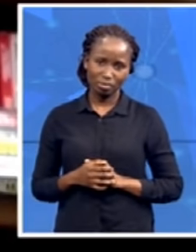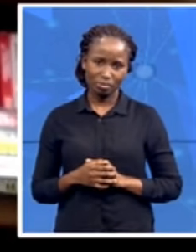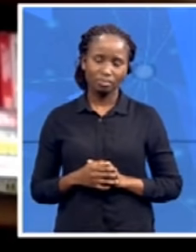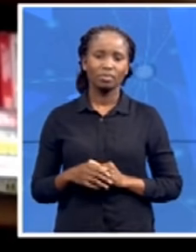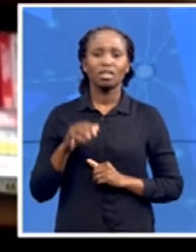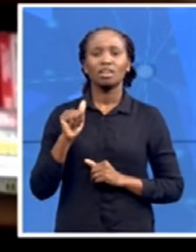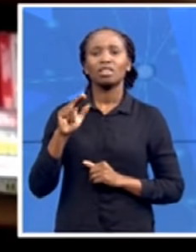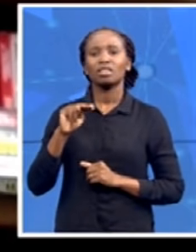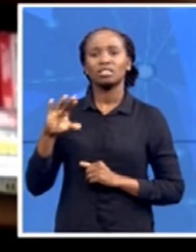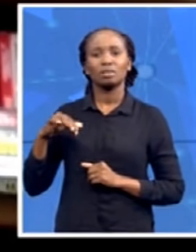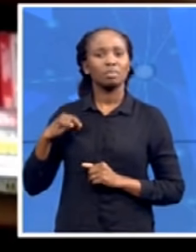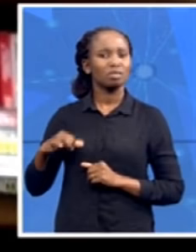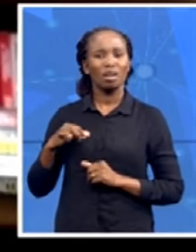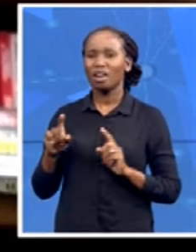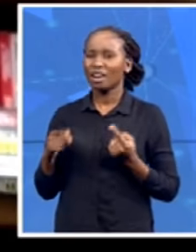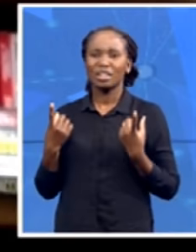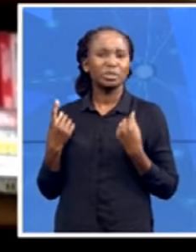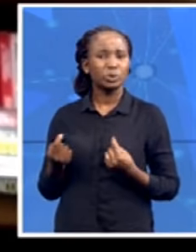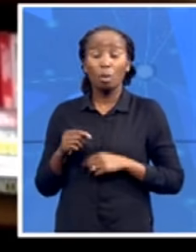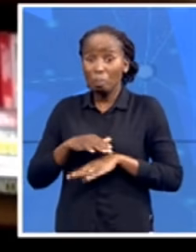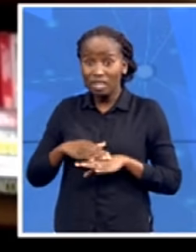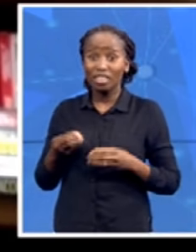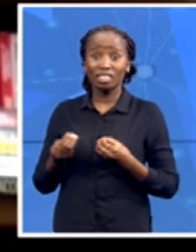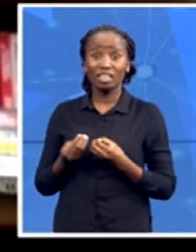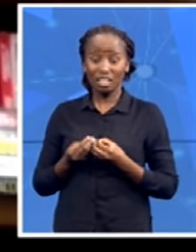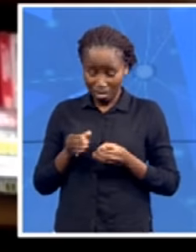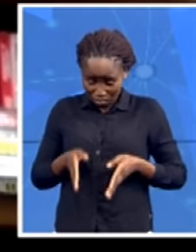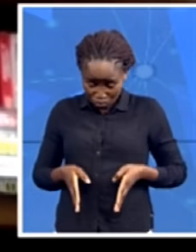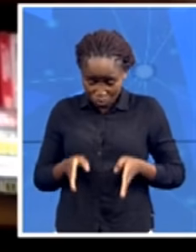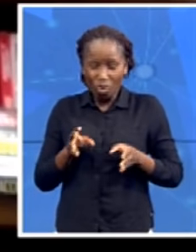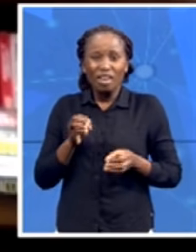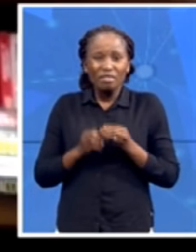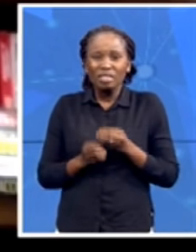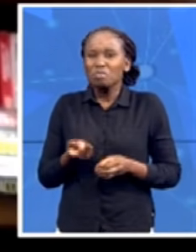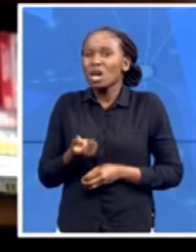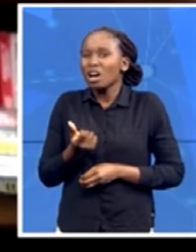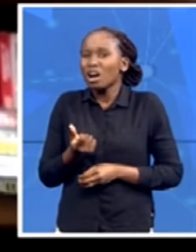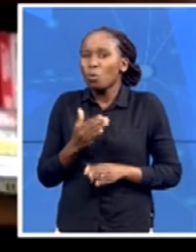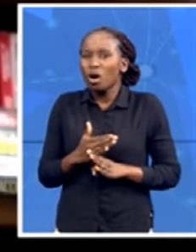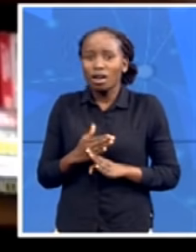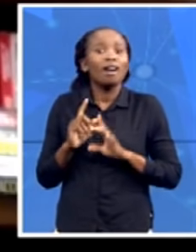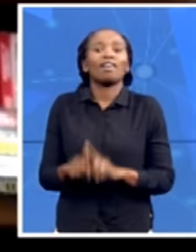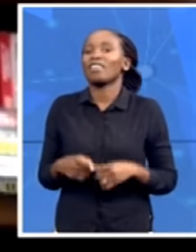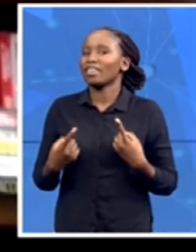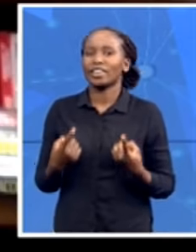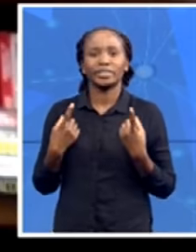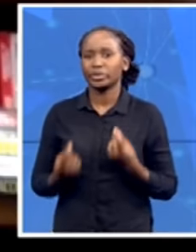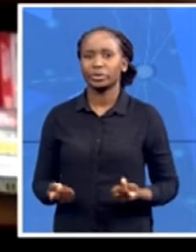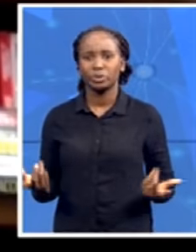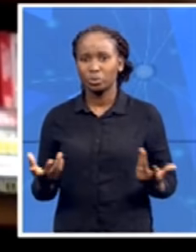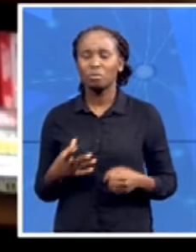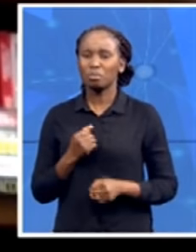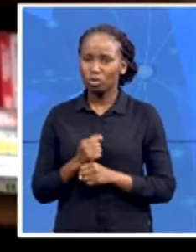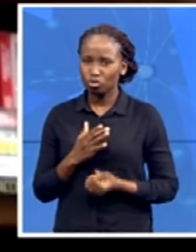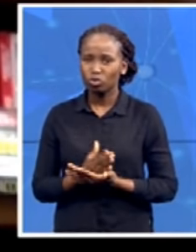things, fixing potholes, making sure that there are tar roads and so